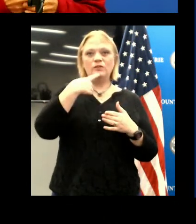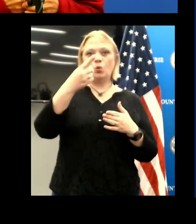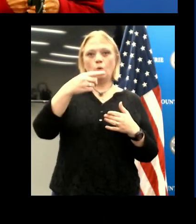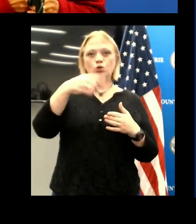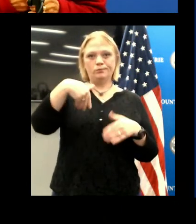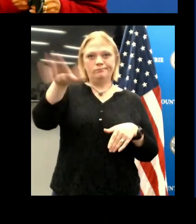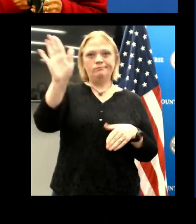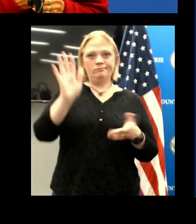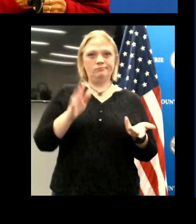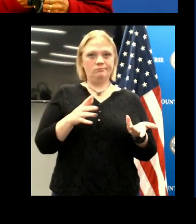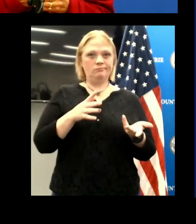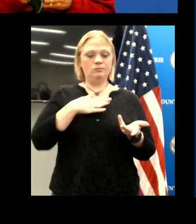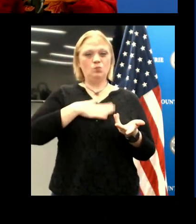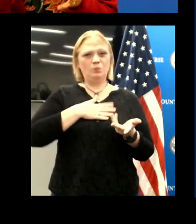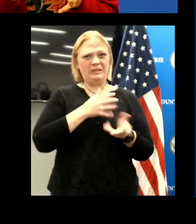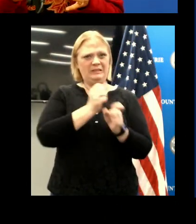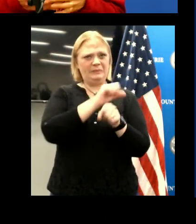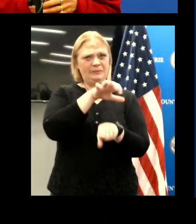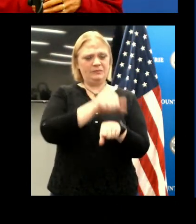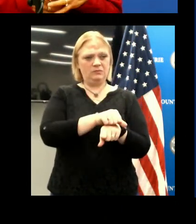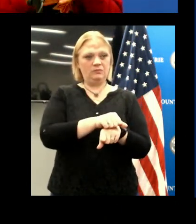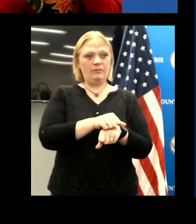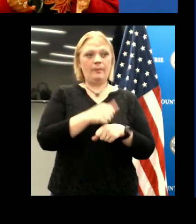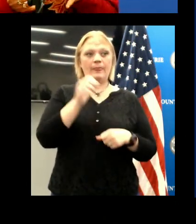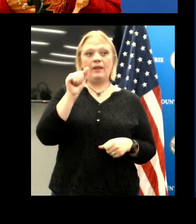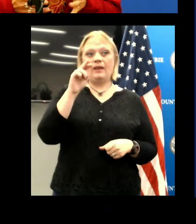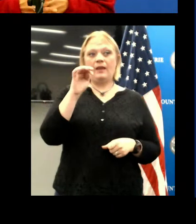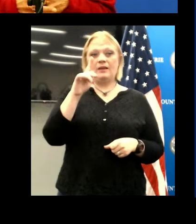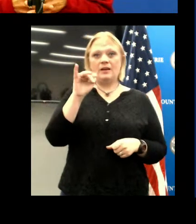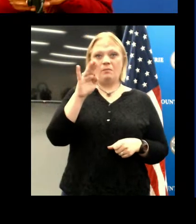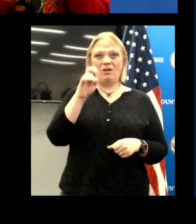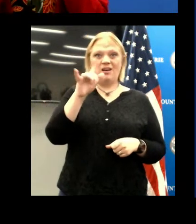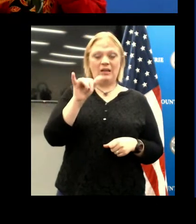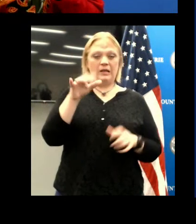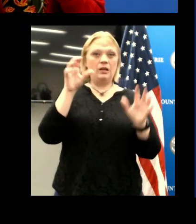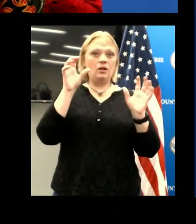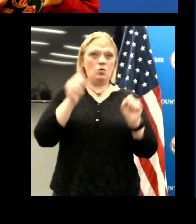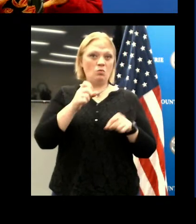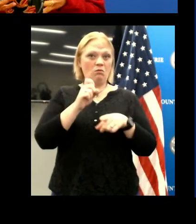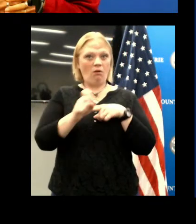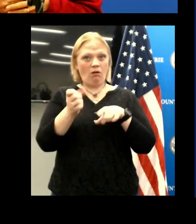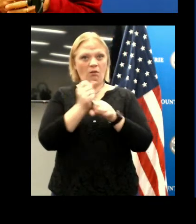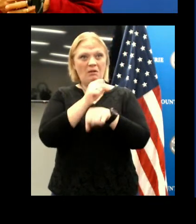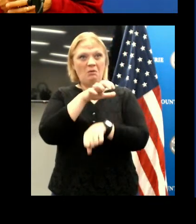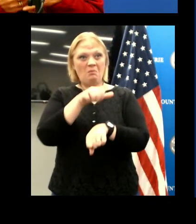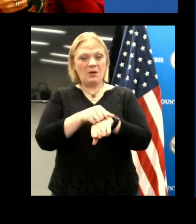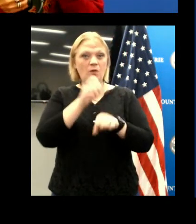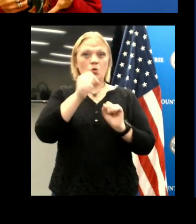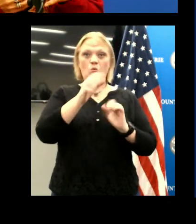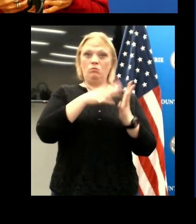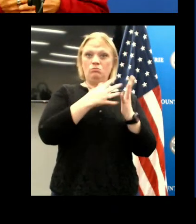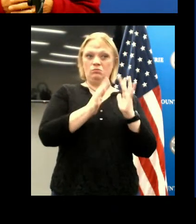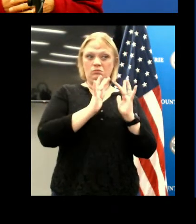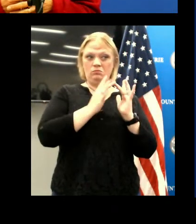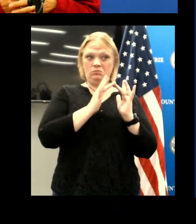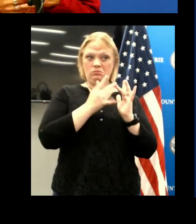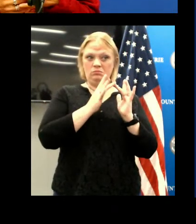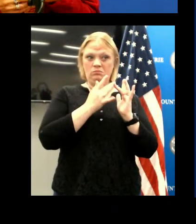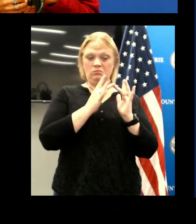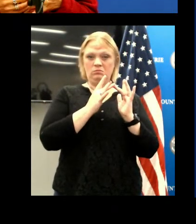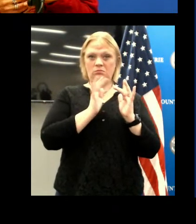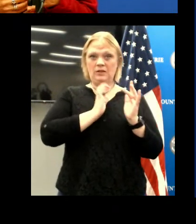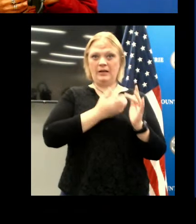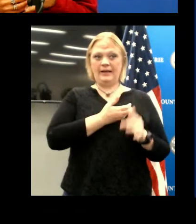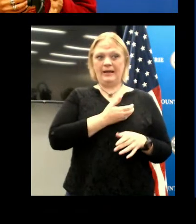please call to make an appointment. For the antibody testing, you can call to make an appointment. You can actually schedule online at our Erie